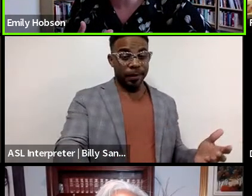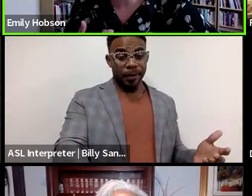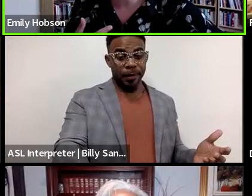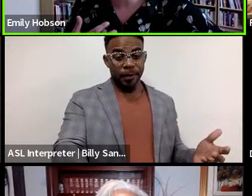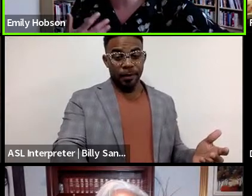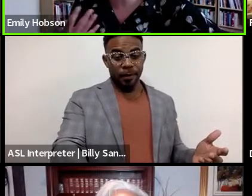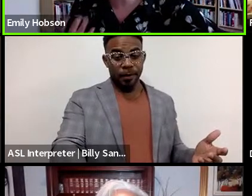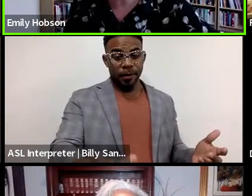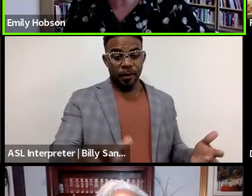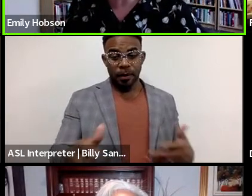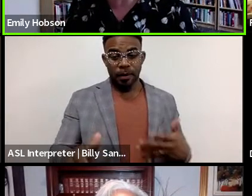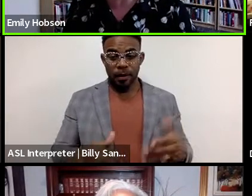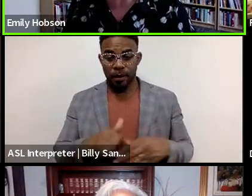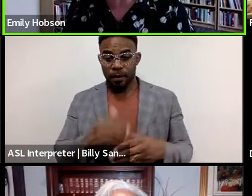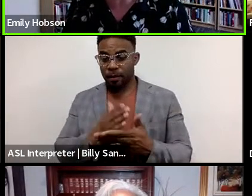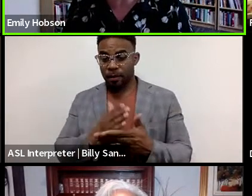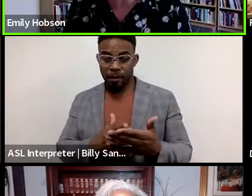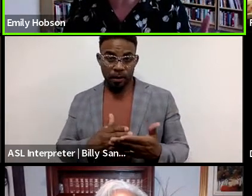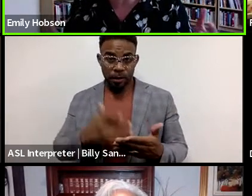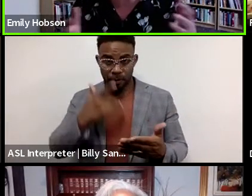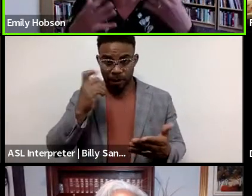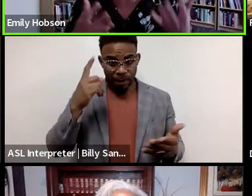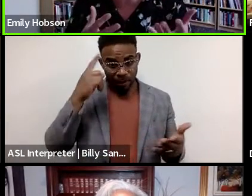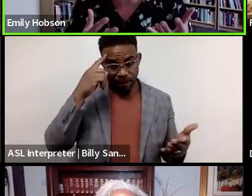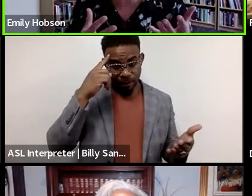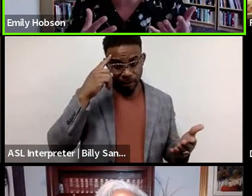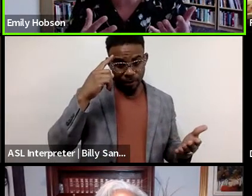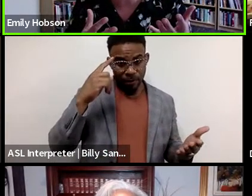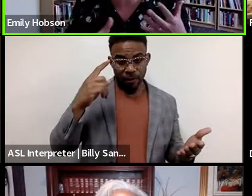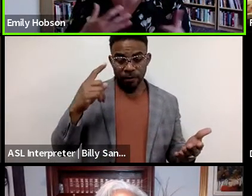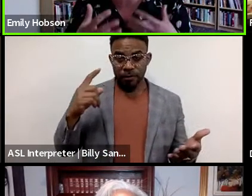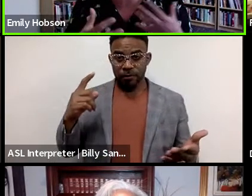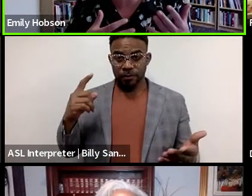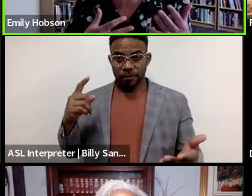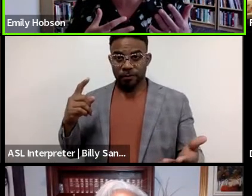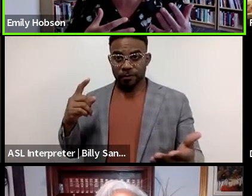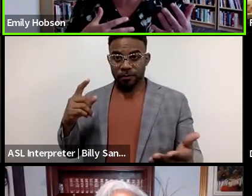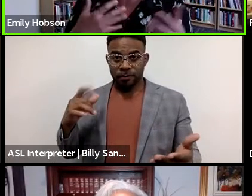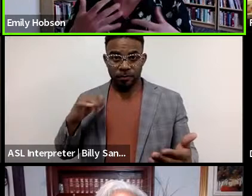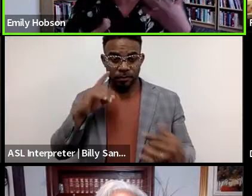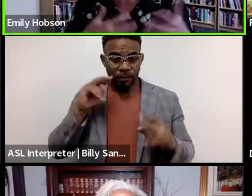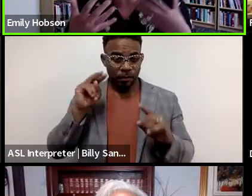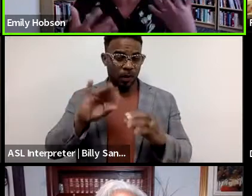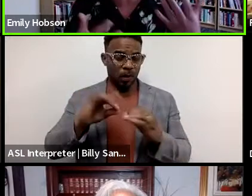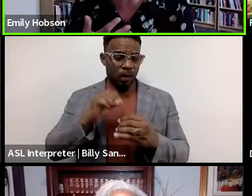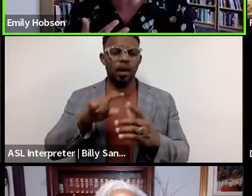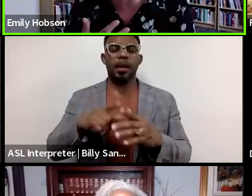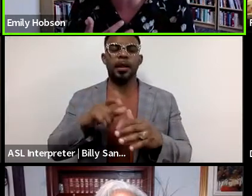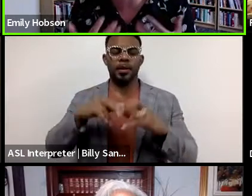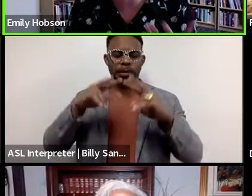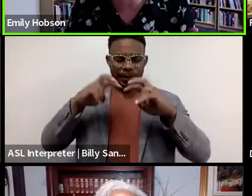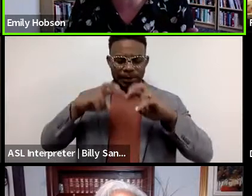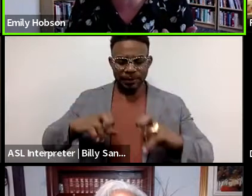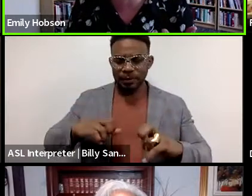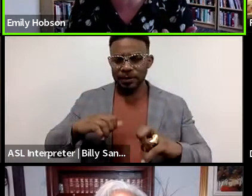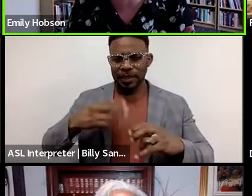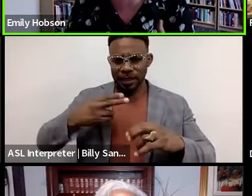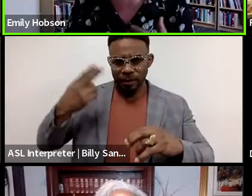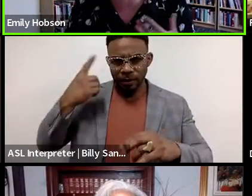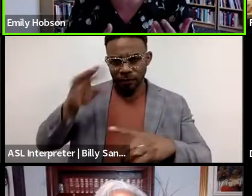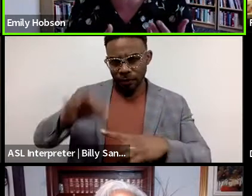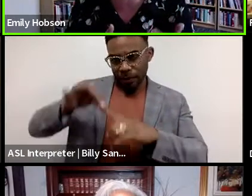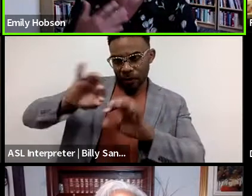And in part because I think that when we look to organizations, we start to, and then we dig into say the history of a